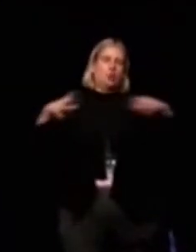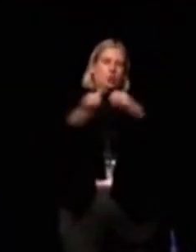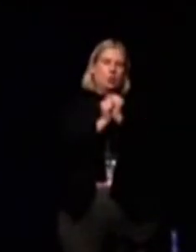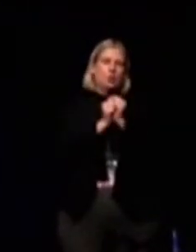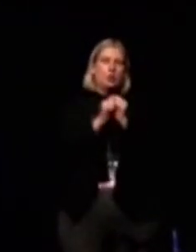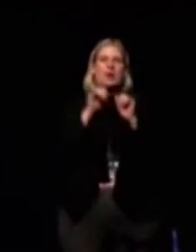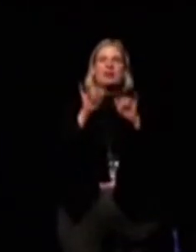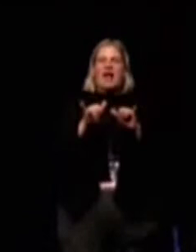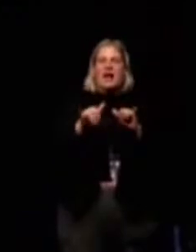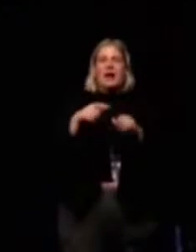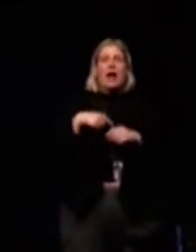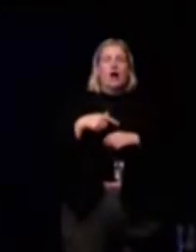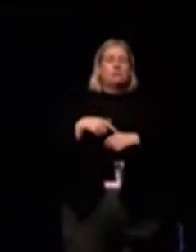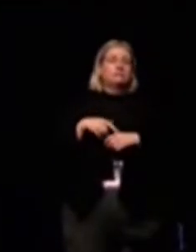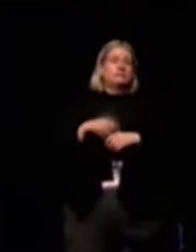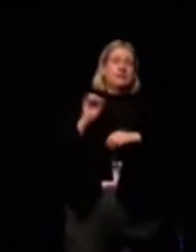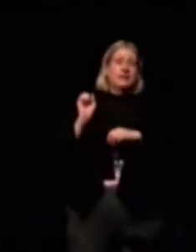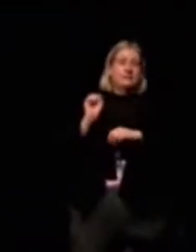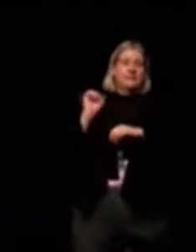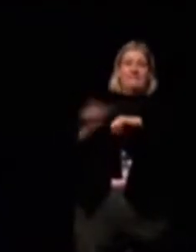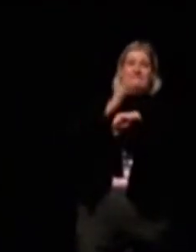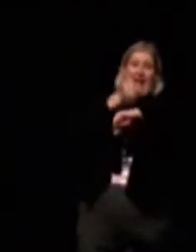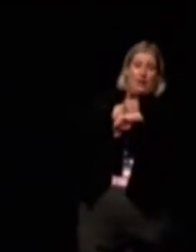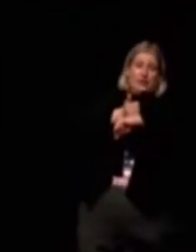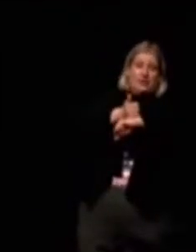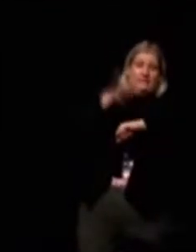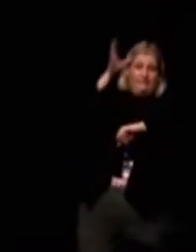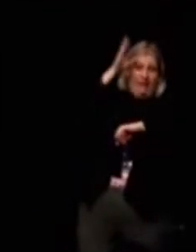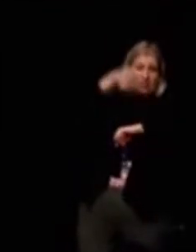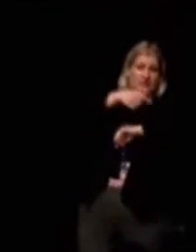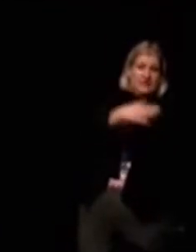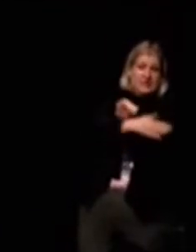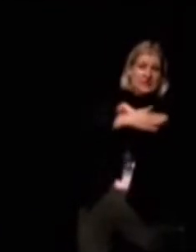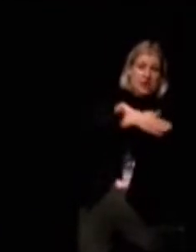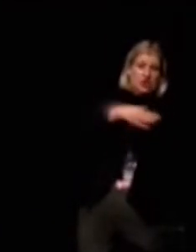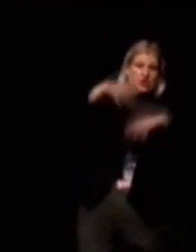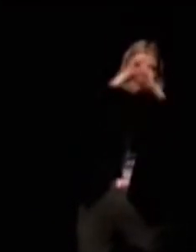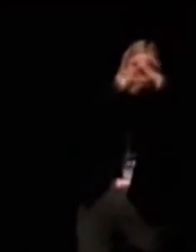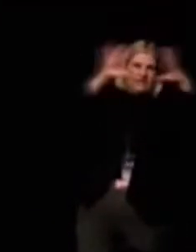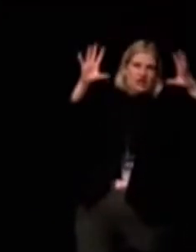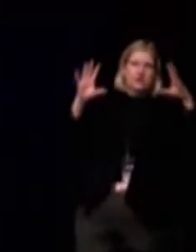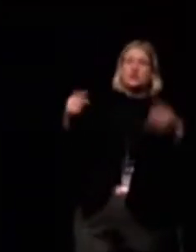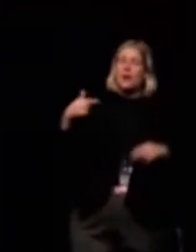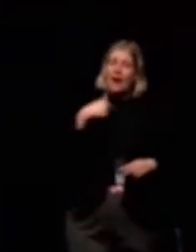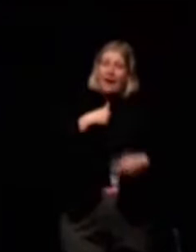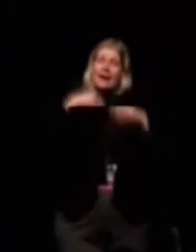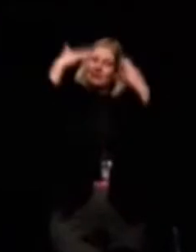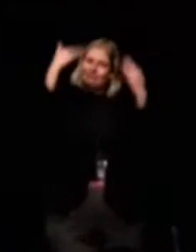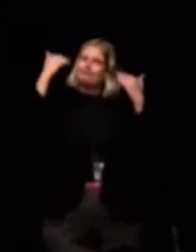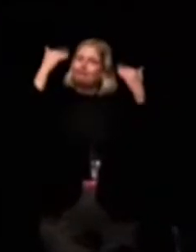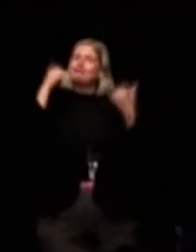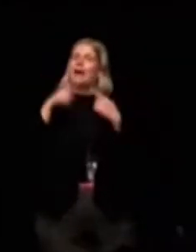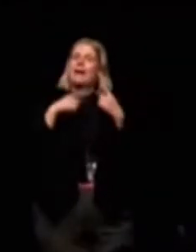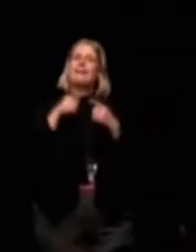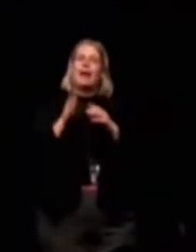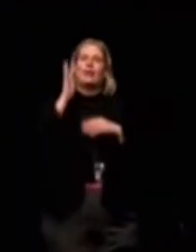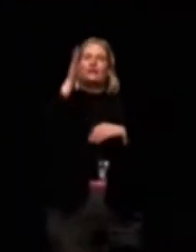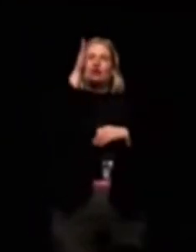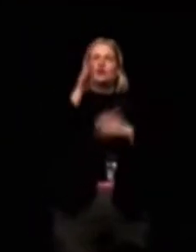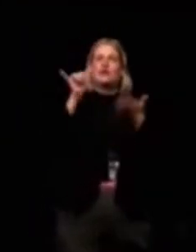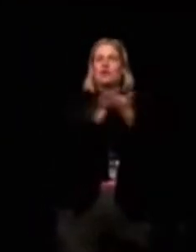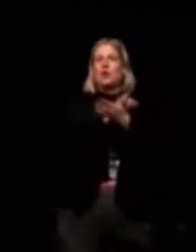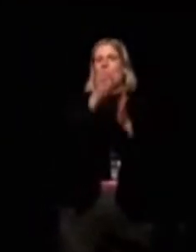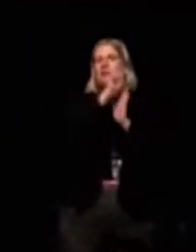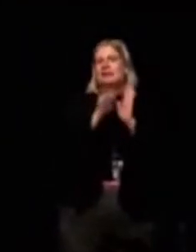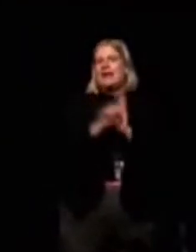our nation's founders. So yes, I am very, very optimistic about the future of the New York